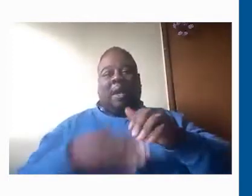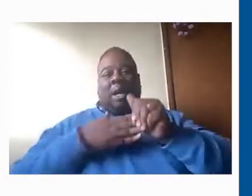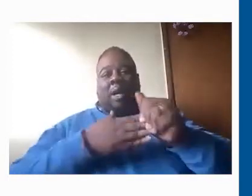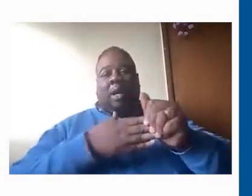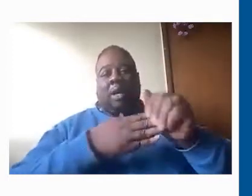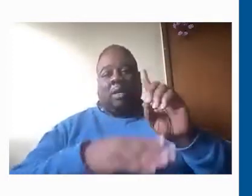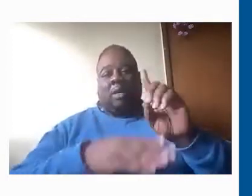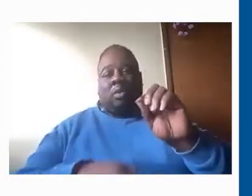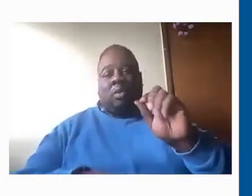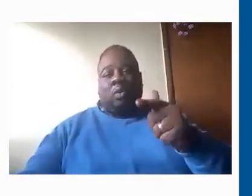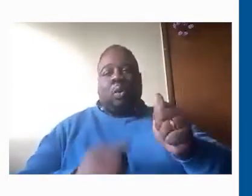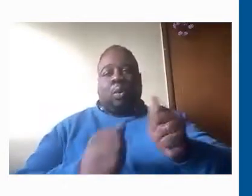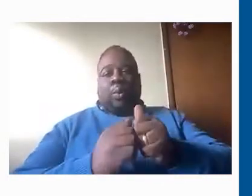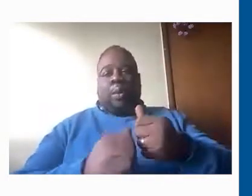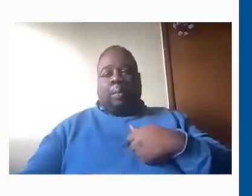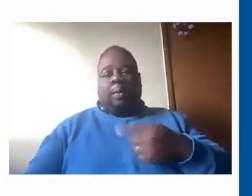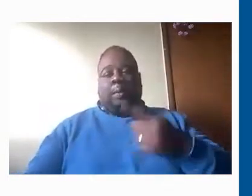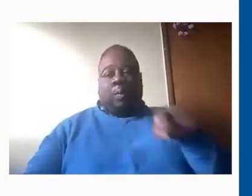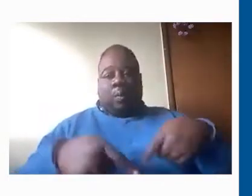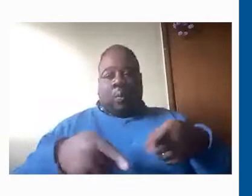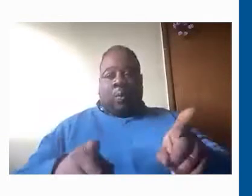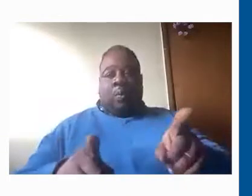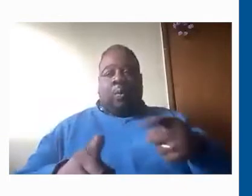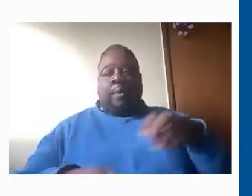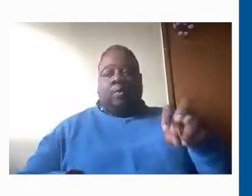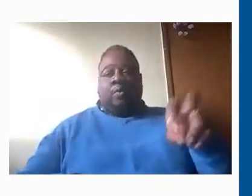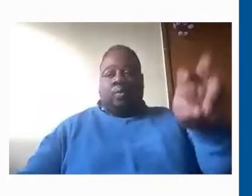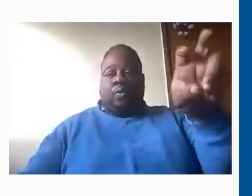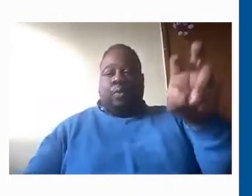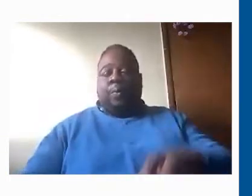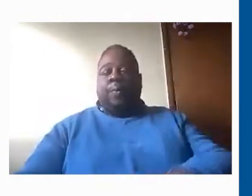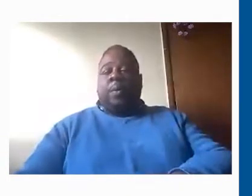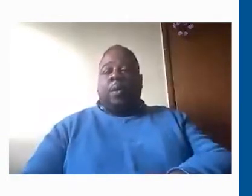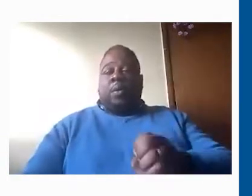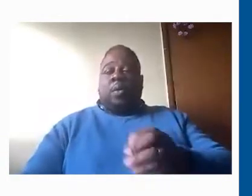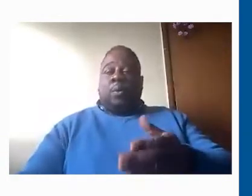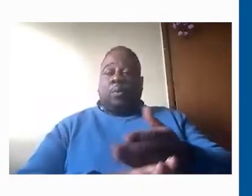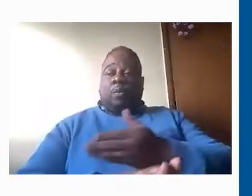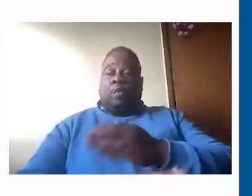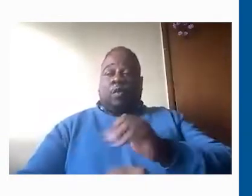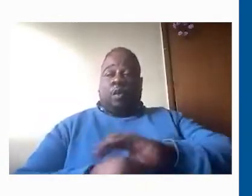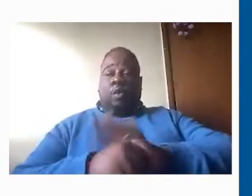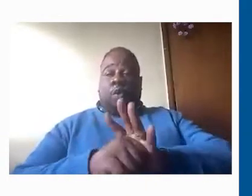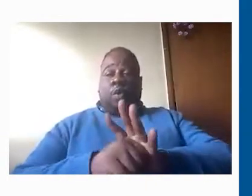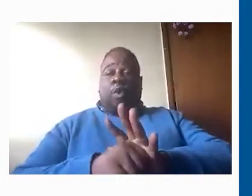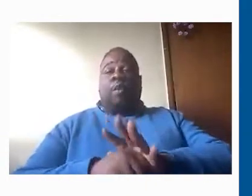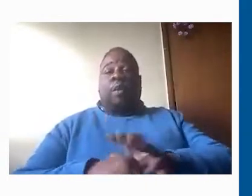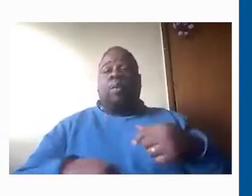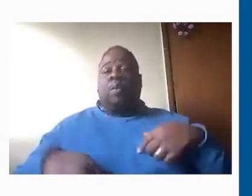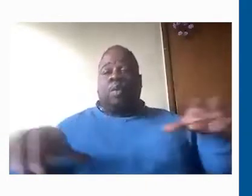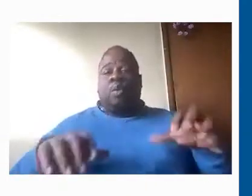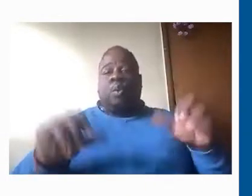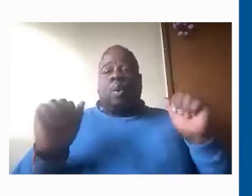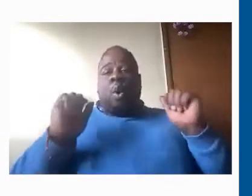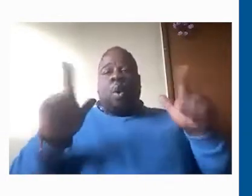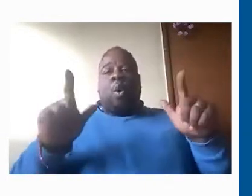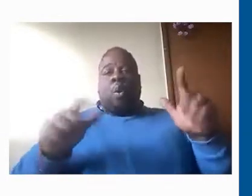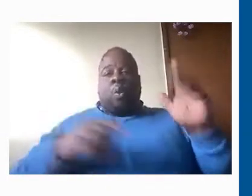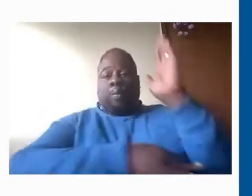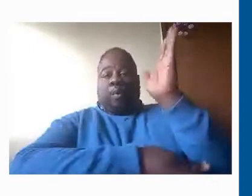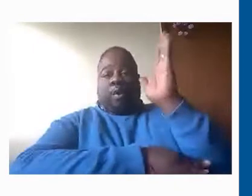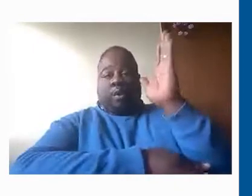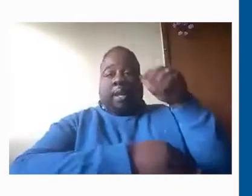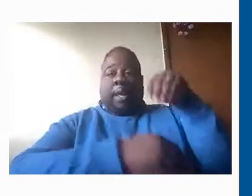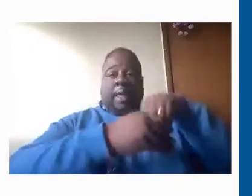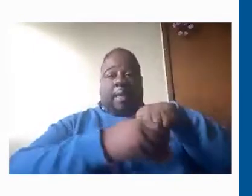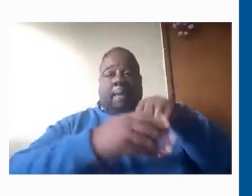are all through Zoom. Prior to COVID-19, we were doing all presentations in person. If it wasn't a presentation, we were